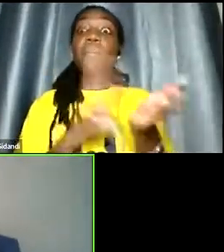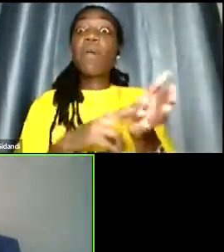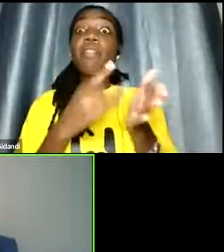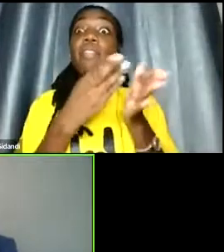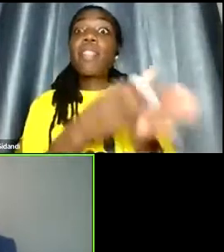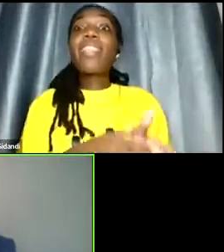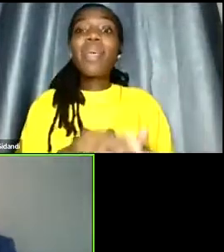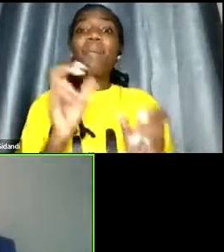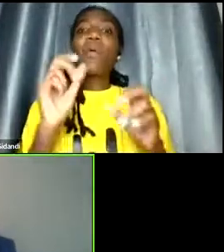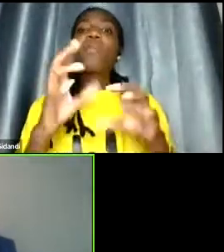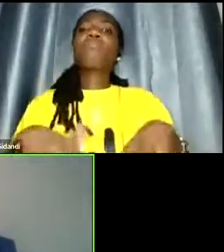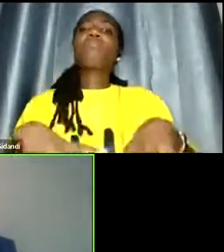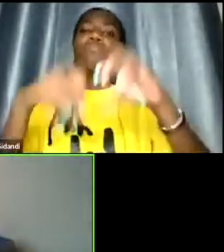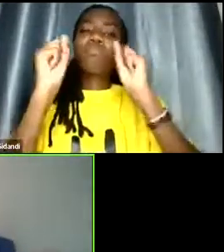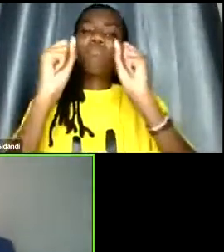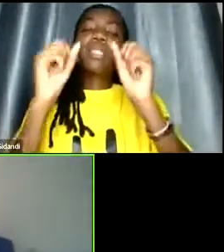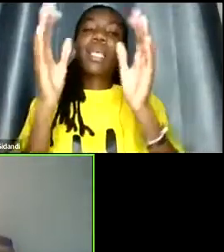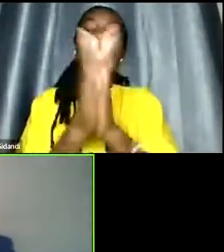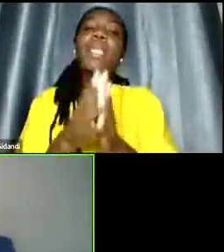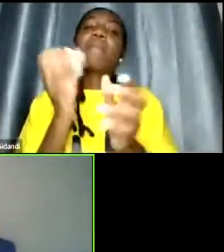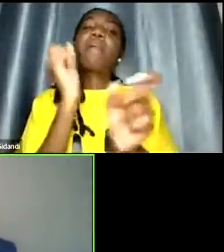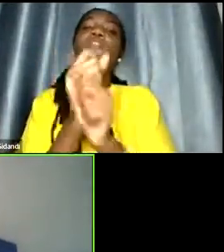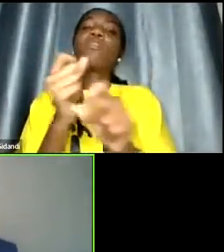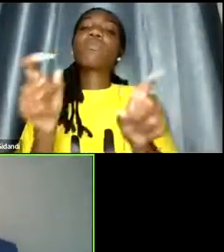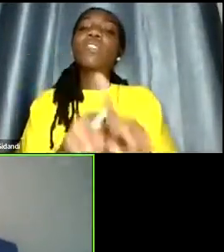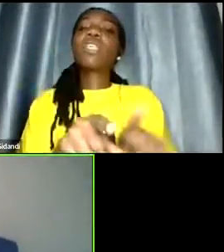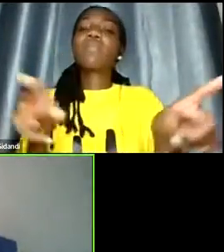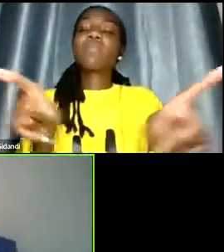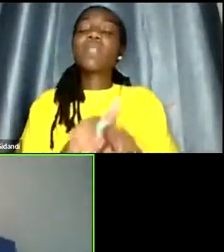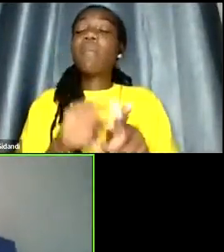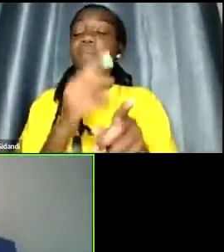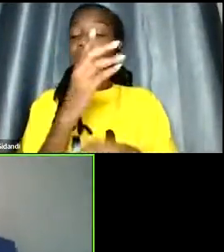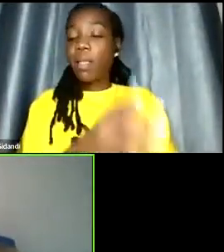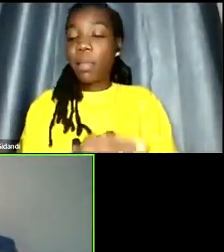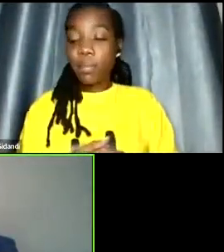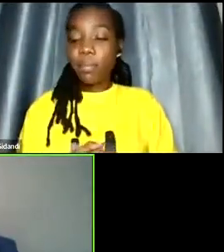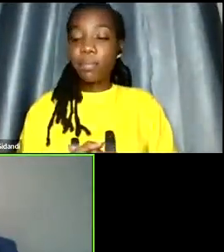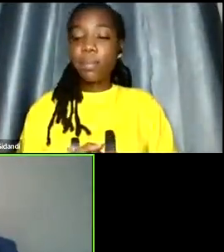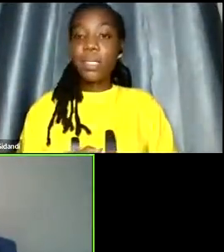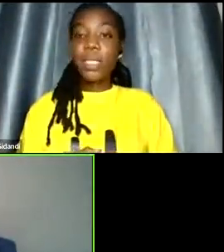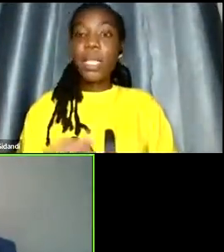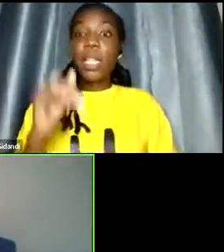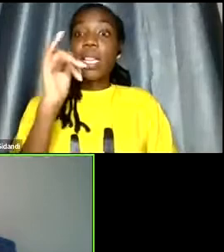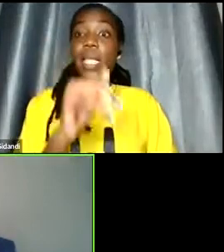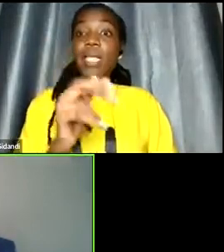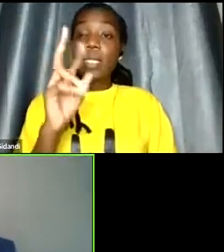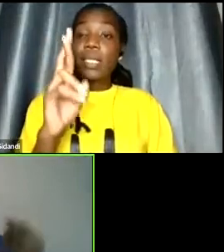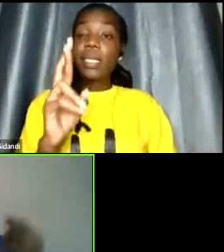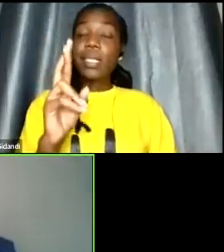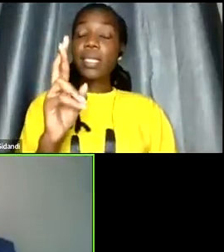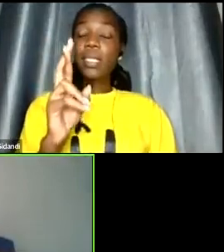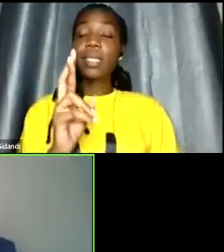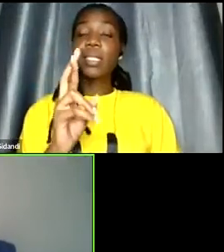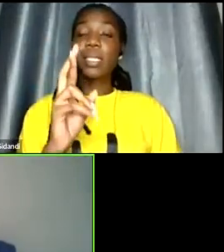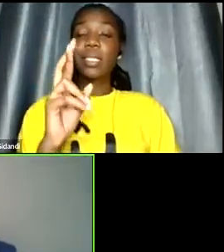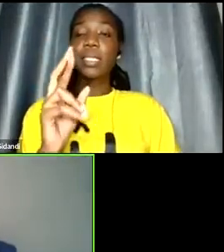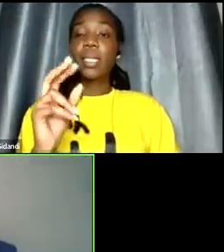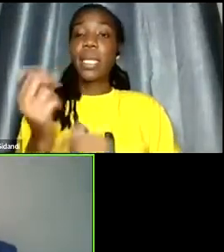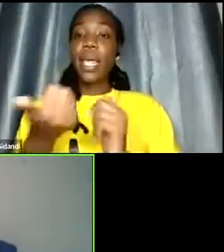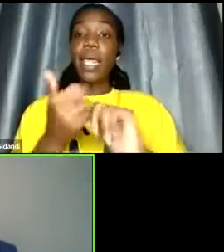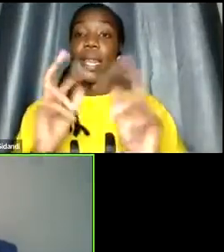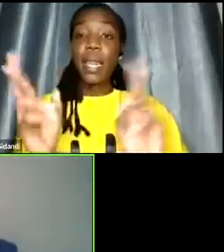same day and perform just as well, if not better, than the incumbent. That is called ready now. In other words, these people are ready